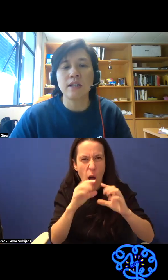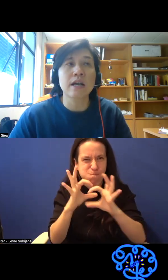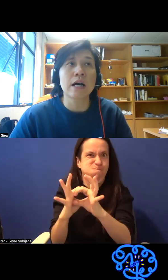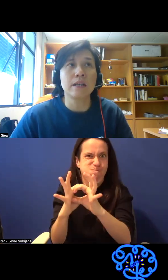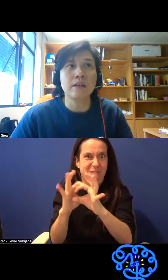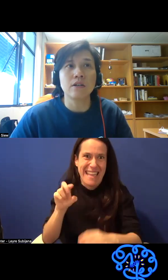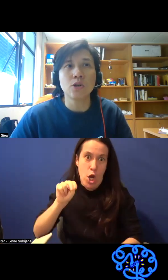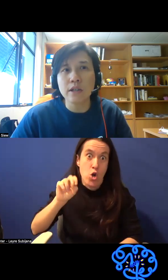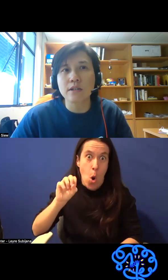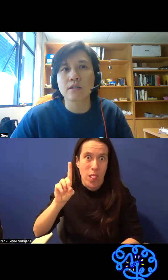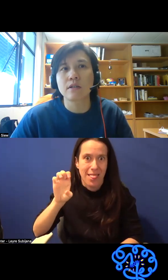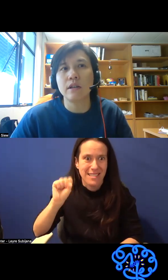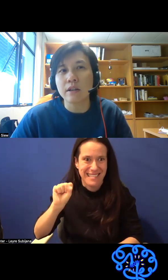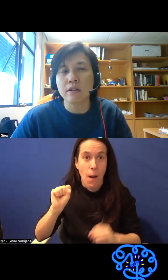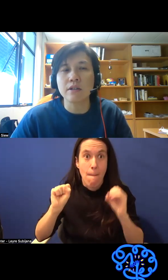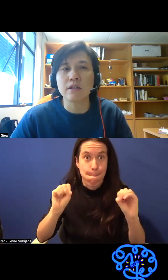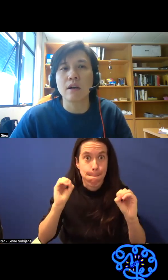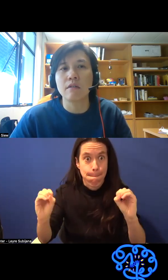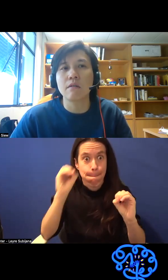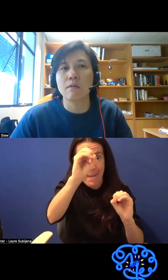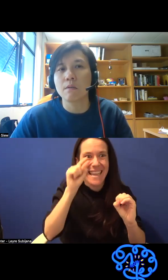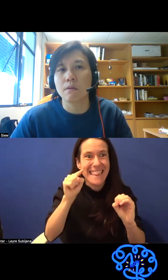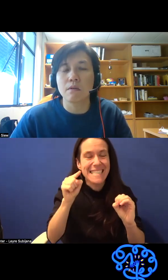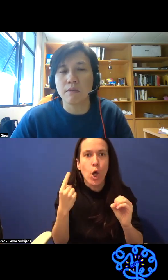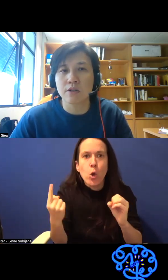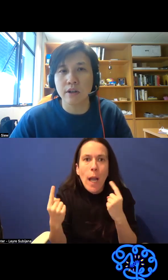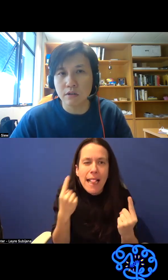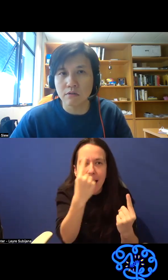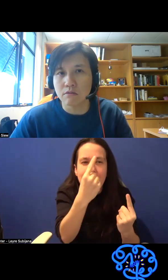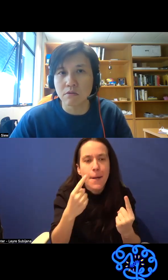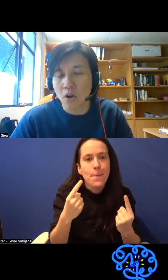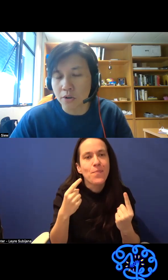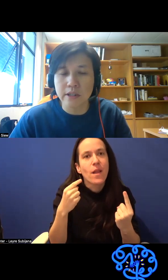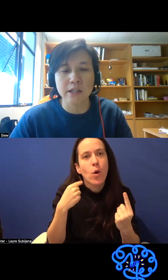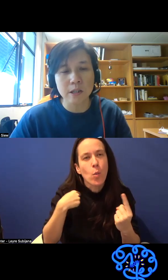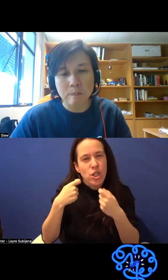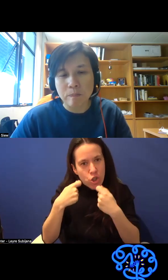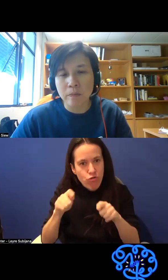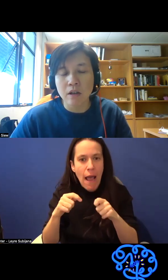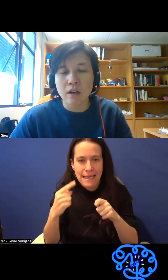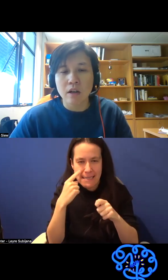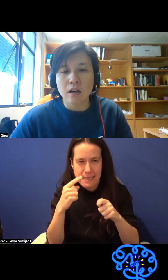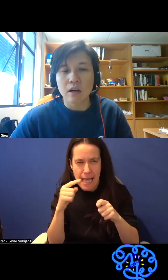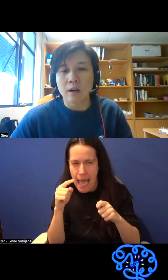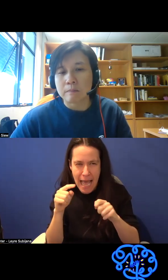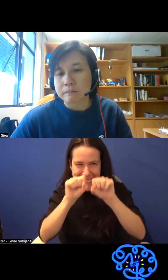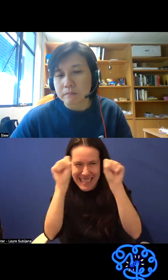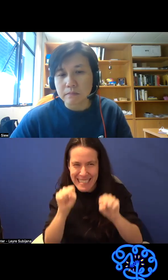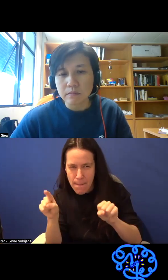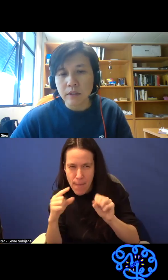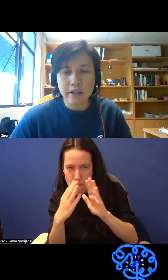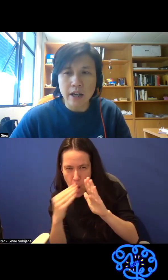so these are the units, the entities that we are trying to model in the system.